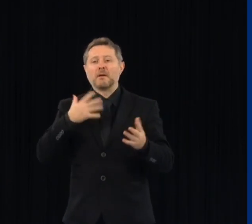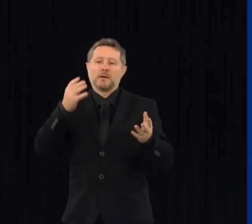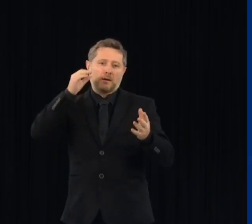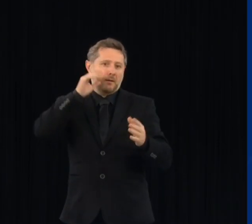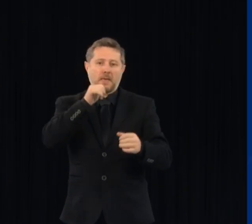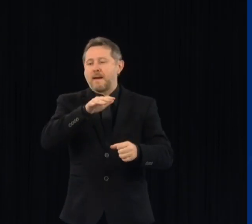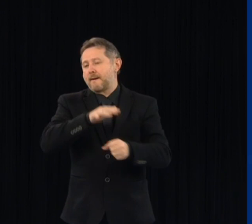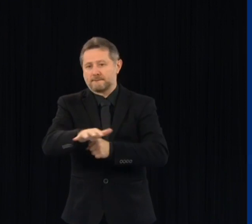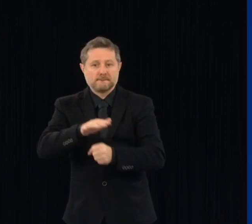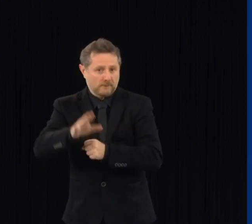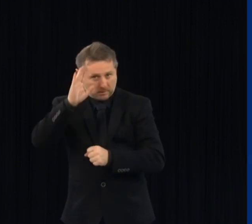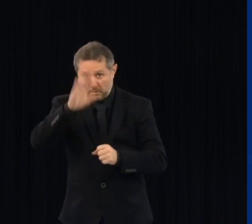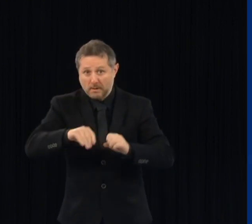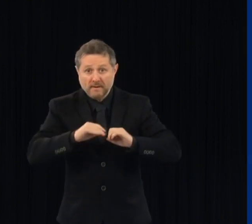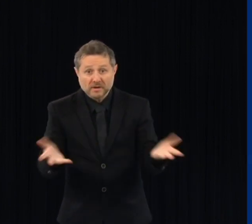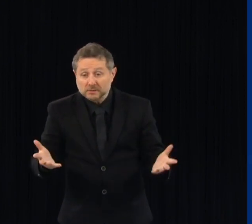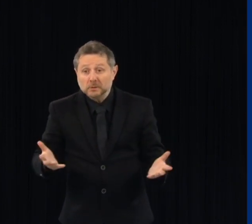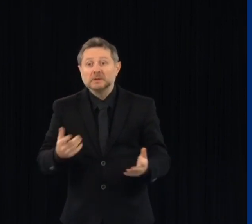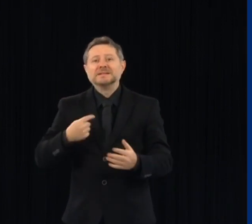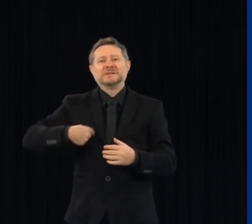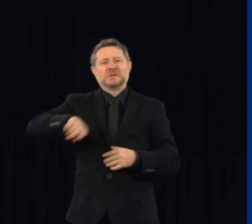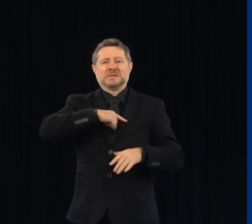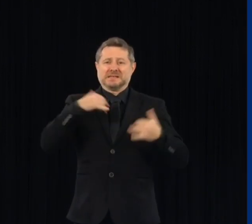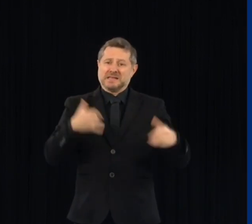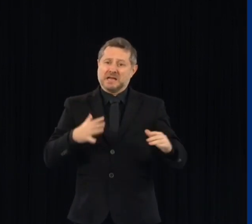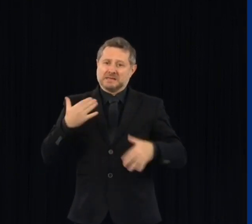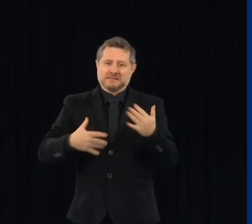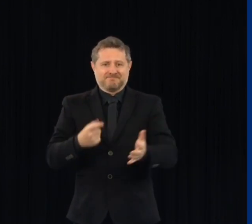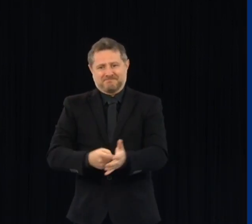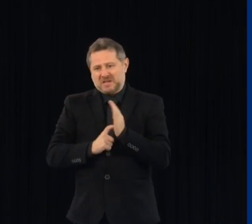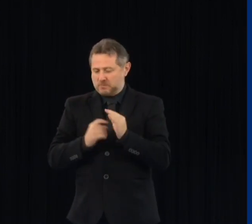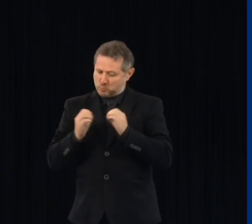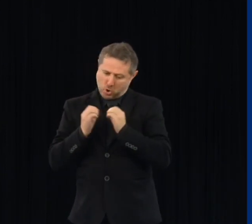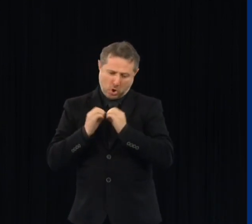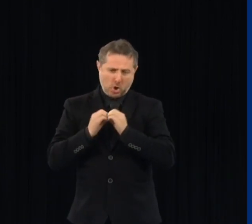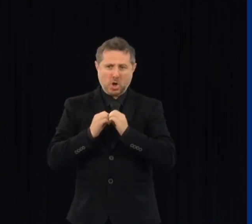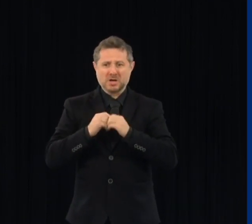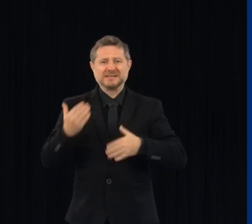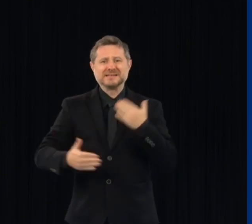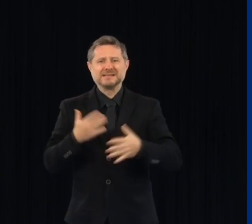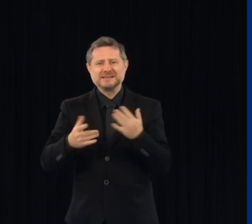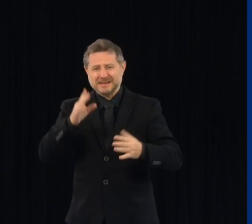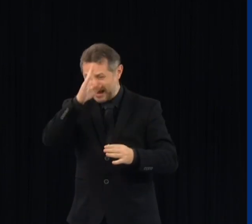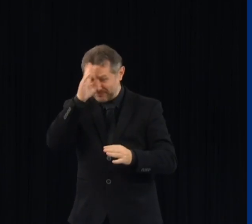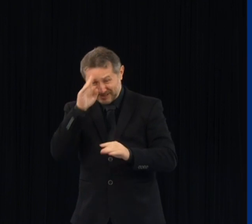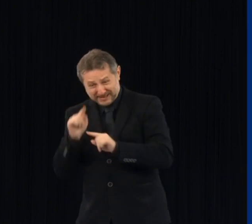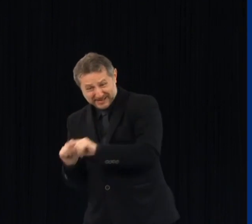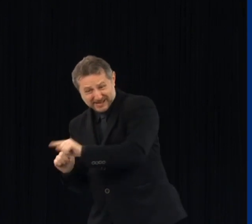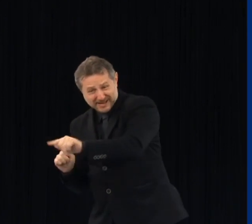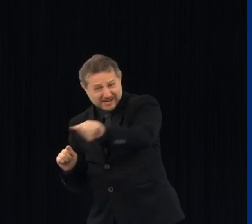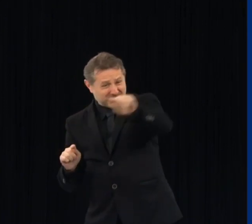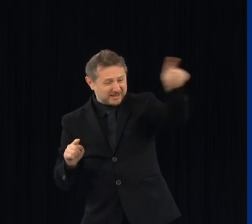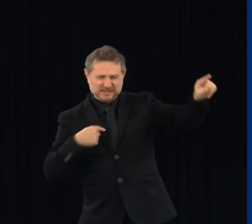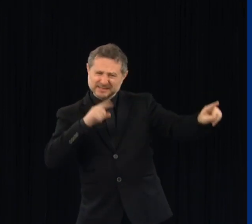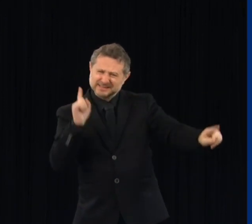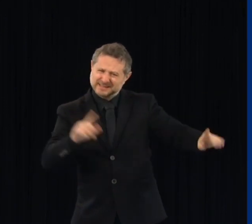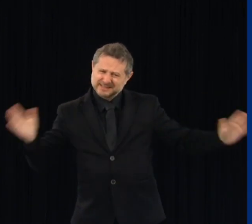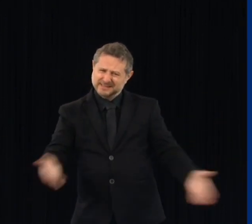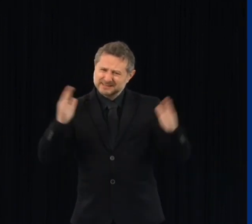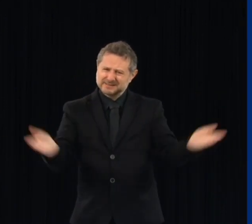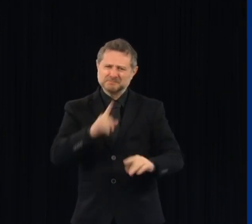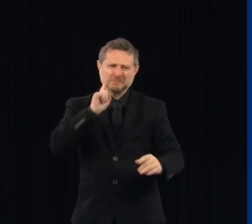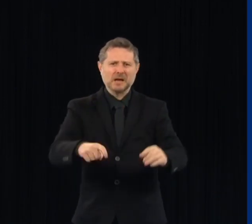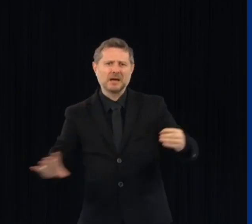again, we've taken extraordinary measures. Every hospital, by mandate, has to add a